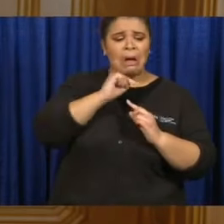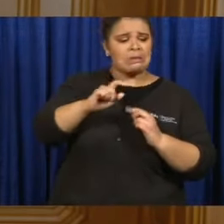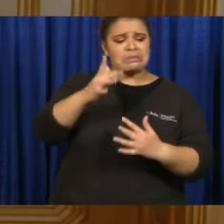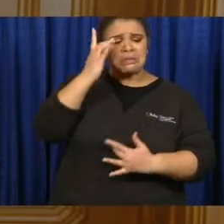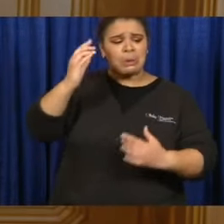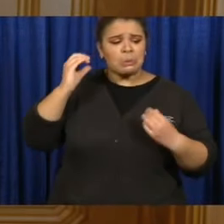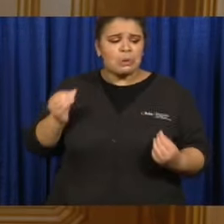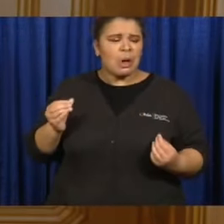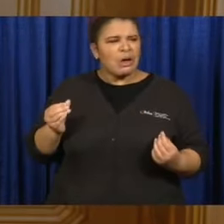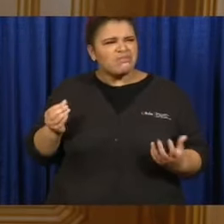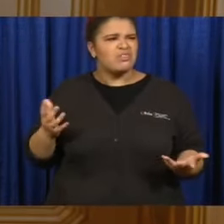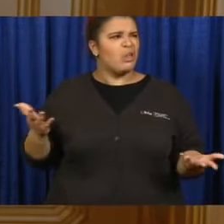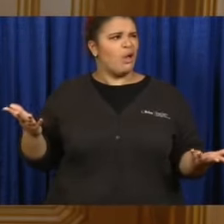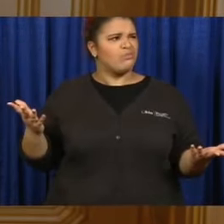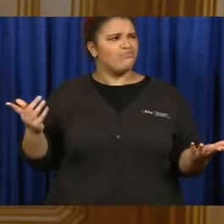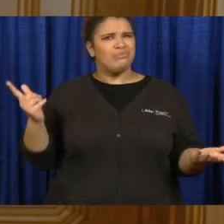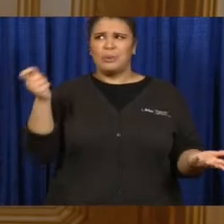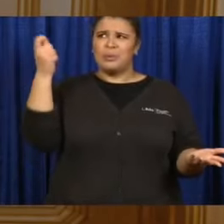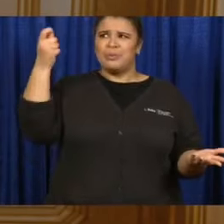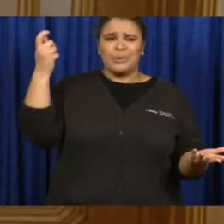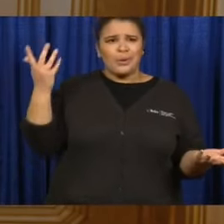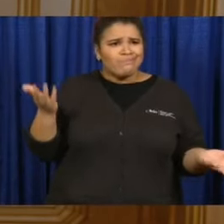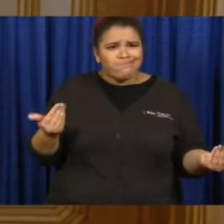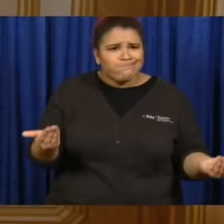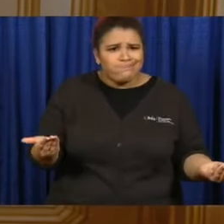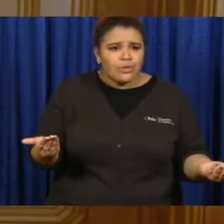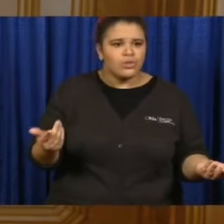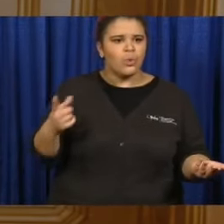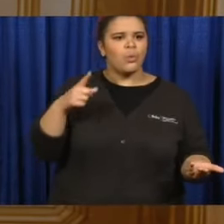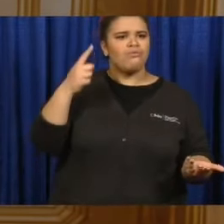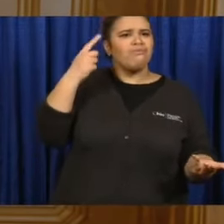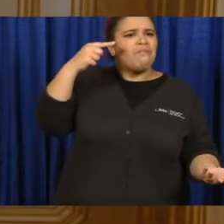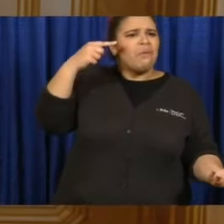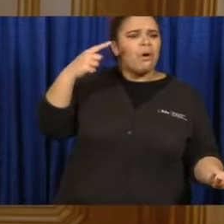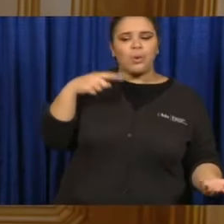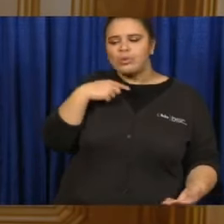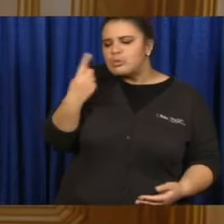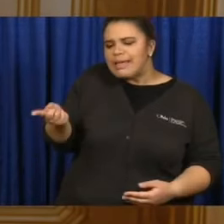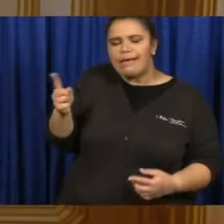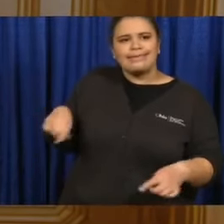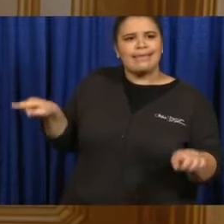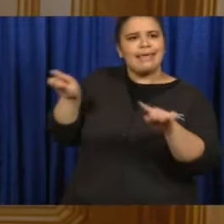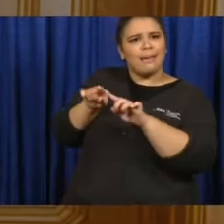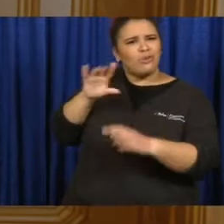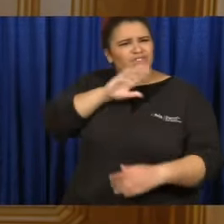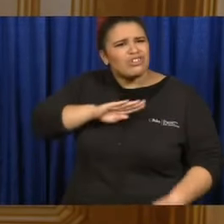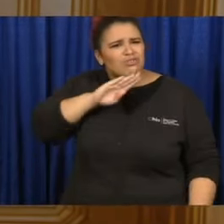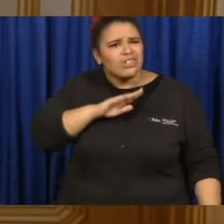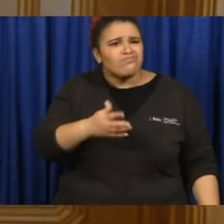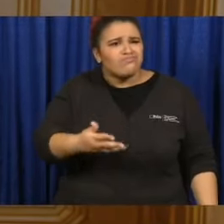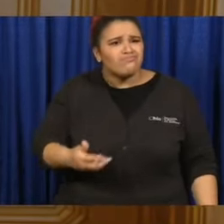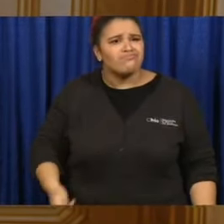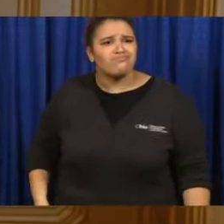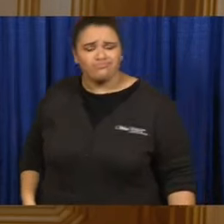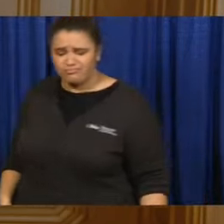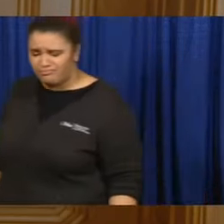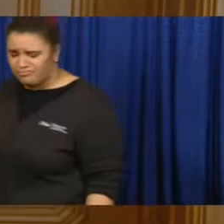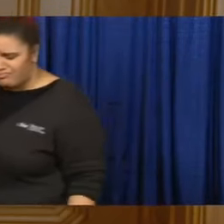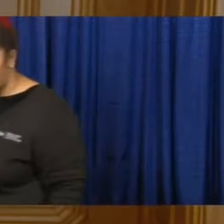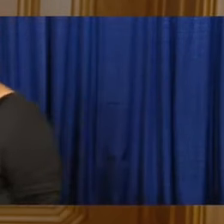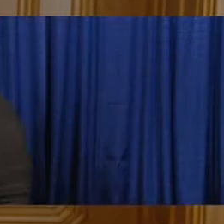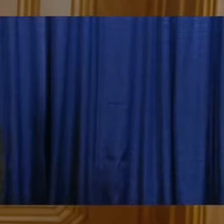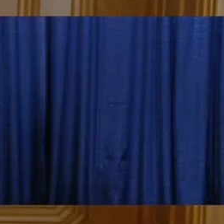to these frustrated Ohioans? Well, Randy, what I say to the frustrated Ohioans is I'm frustrated